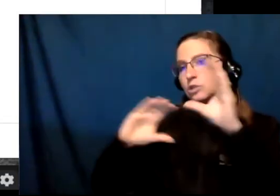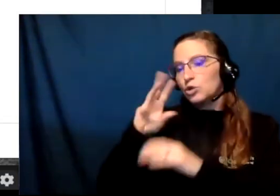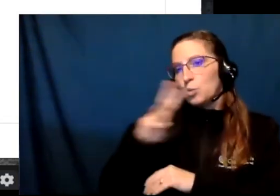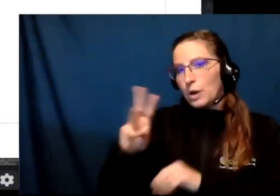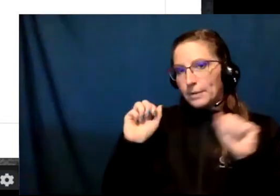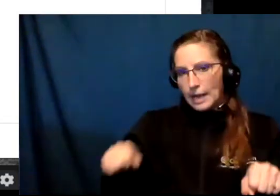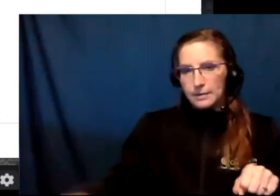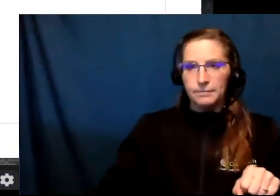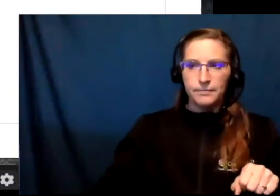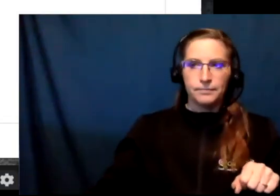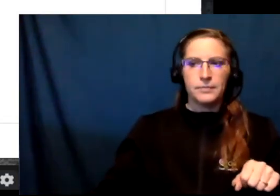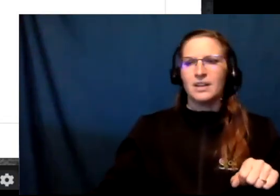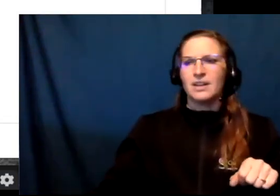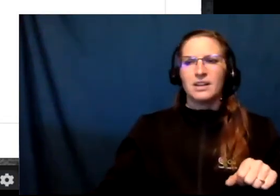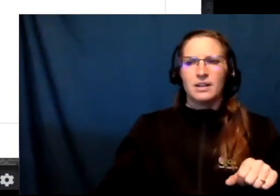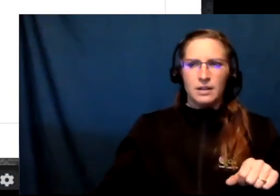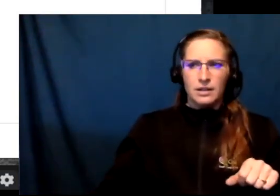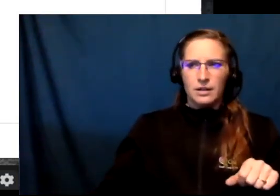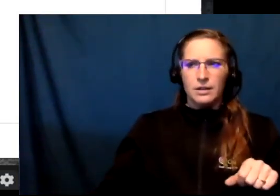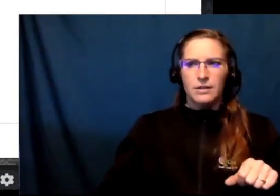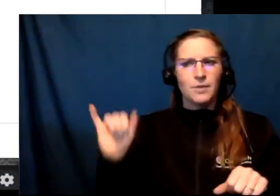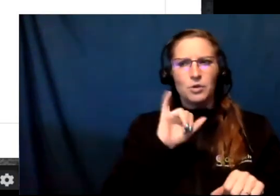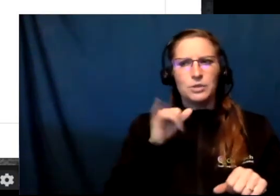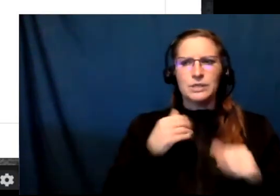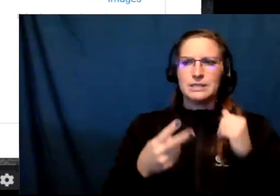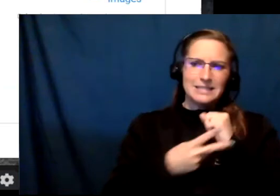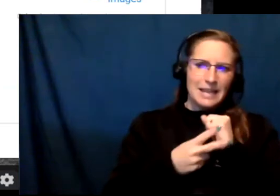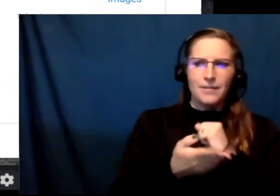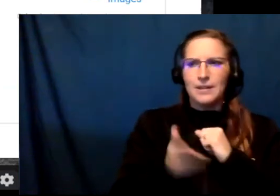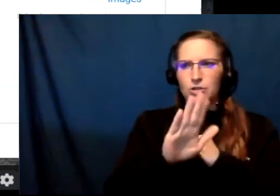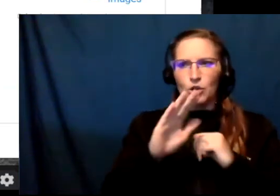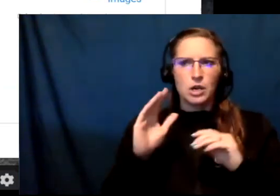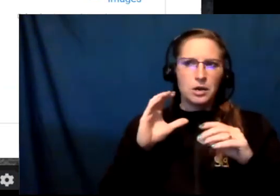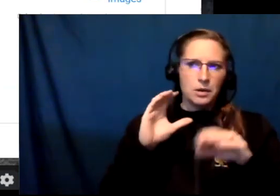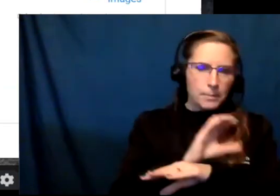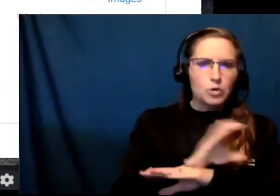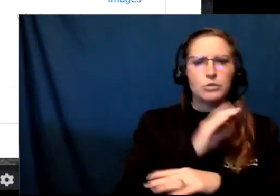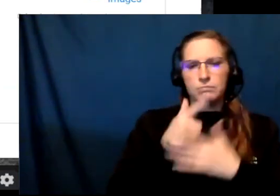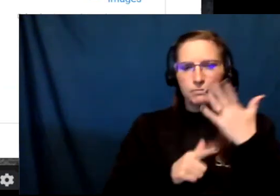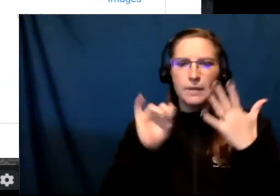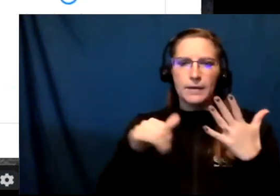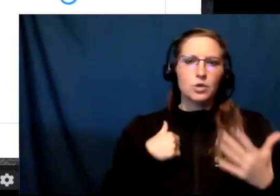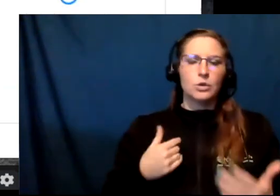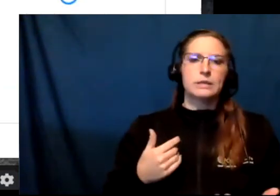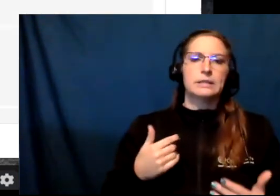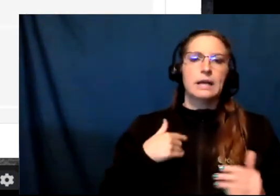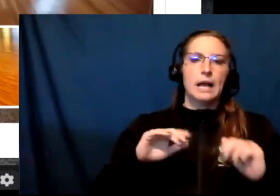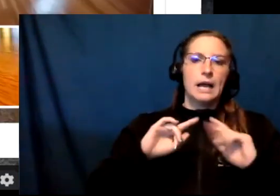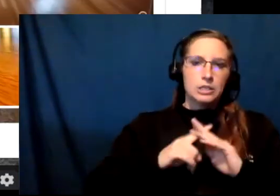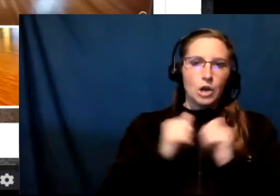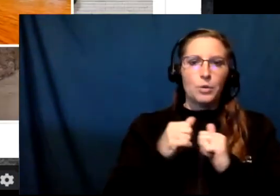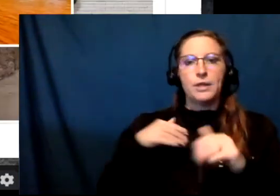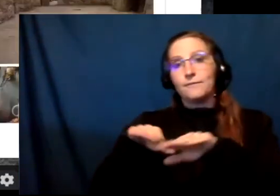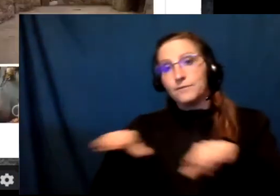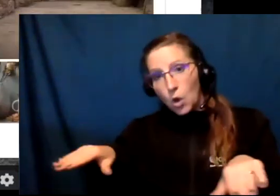things saved on your computer that would work too. But I usually start with a floor. So I, search for a